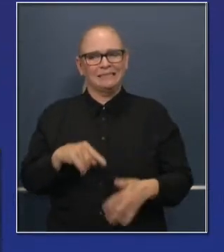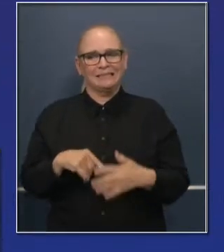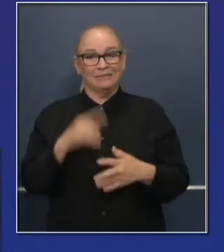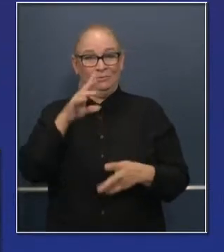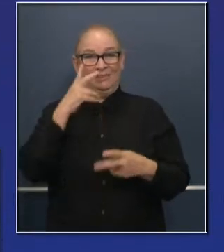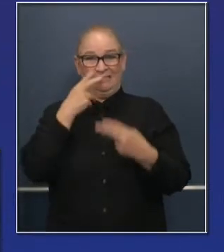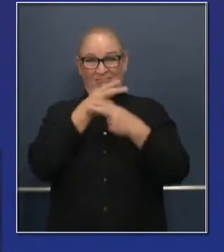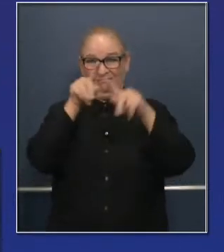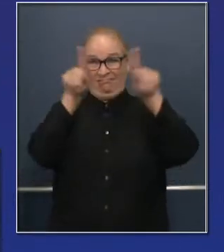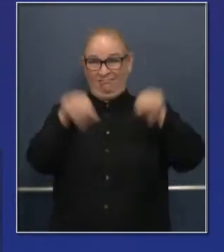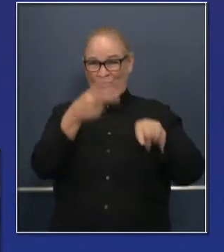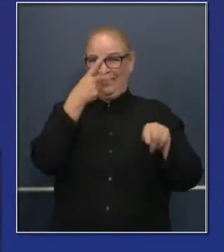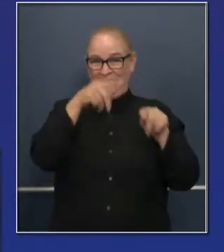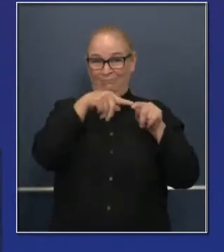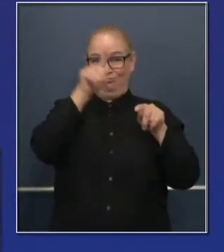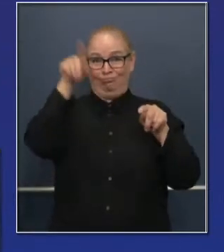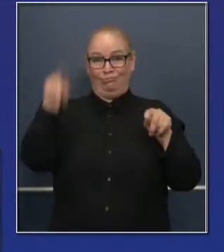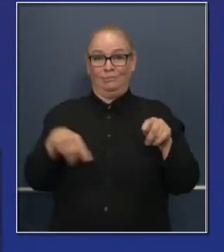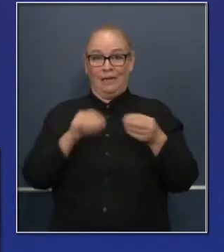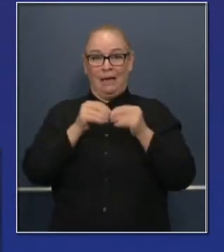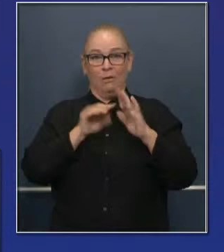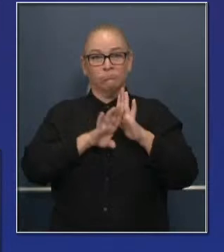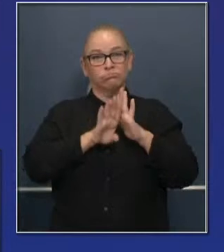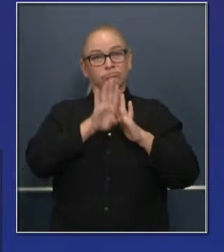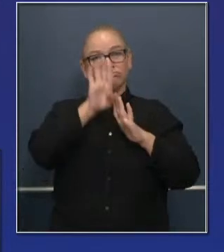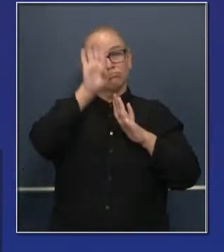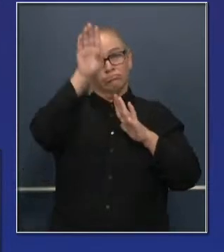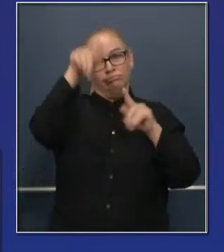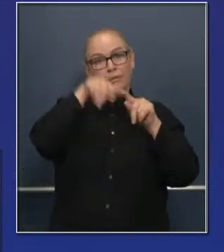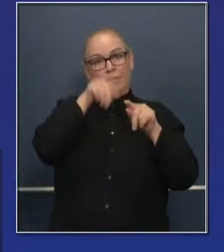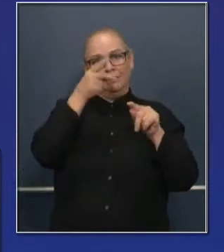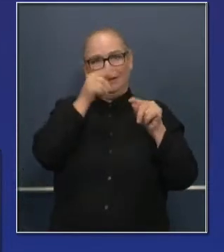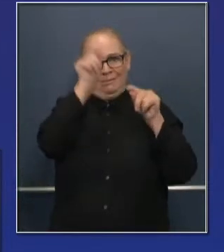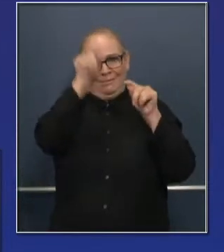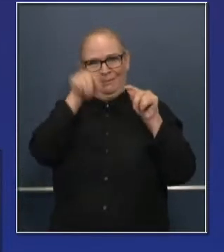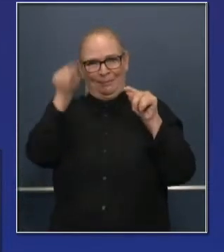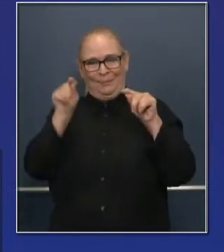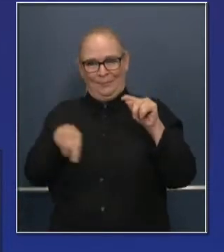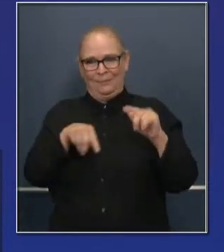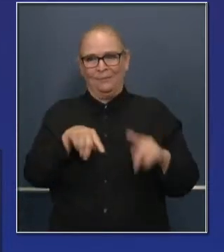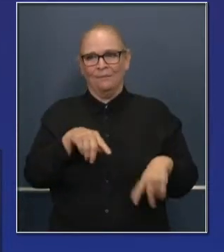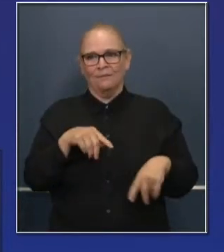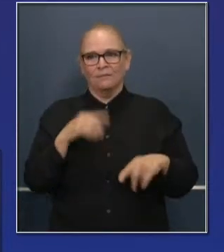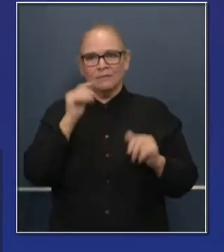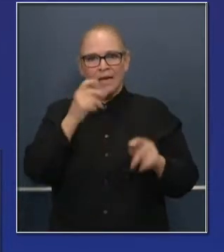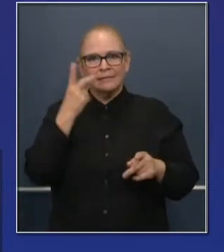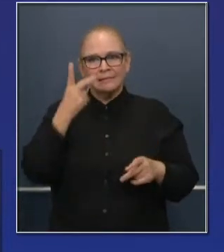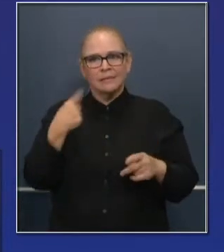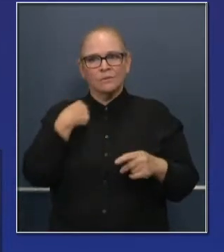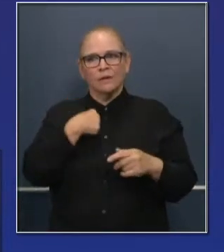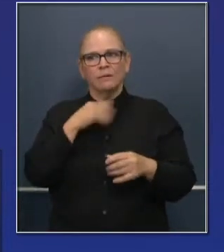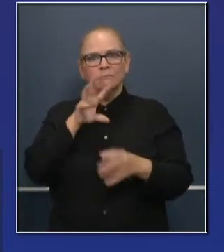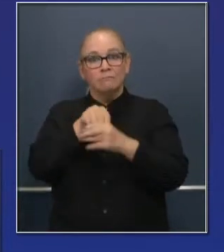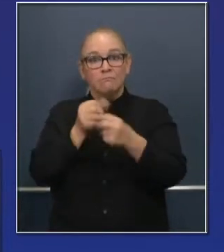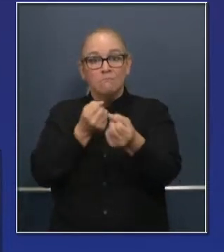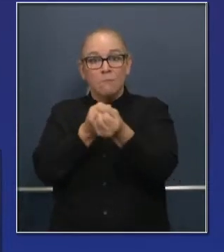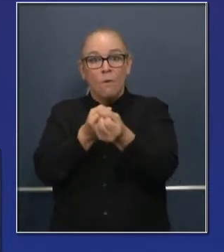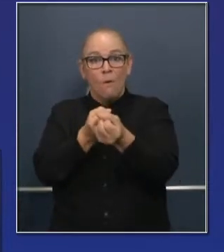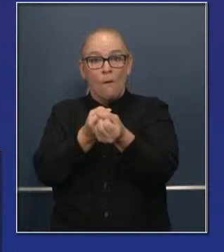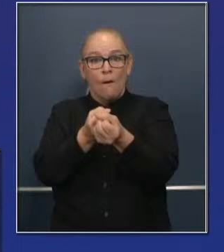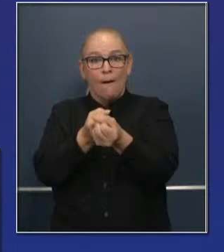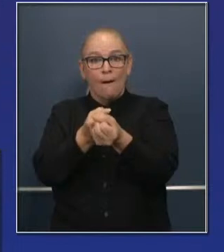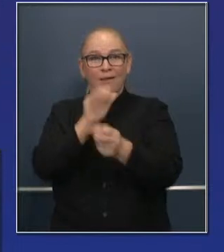the number of cases as they began to spike. We began to intervene. So you can see the medical personnel that we began to